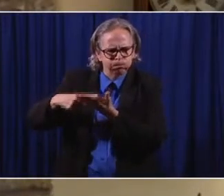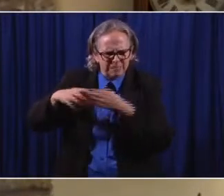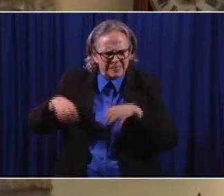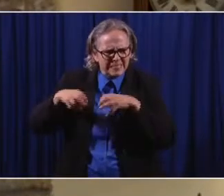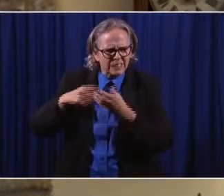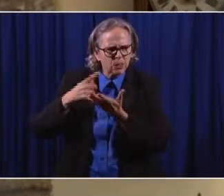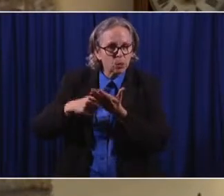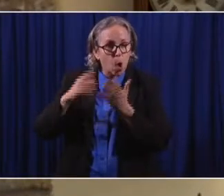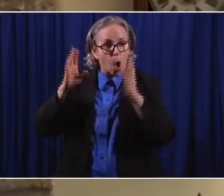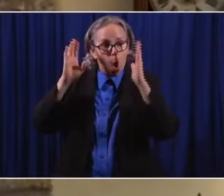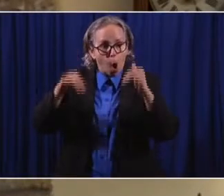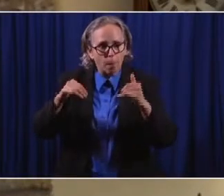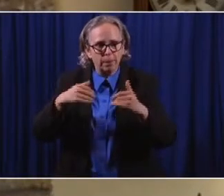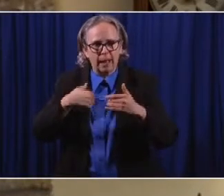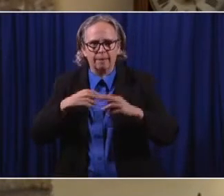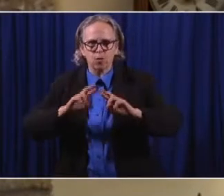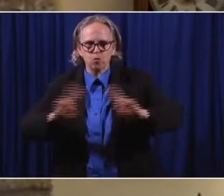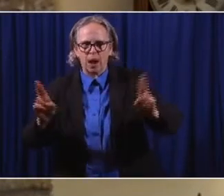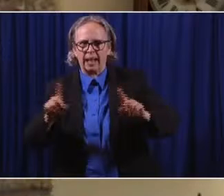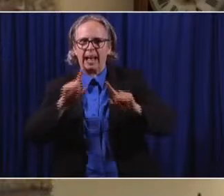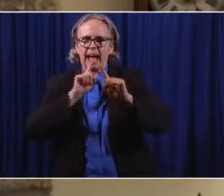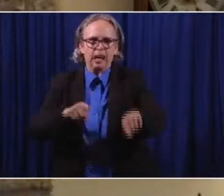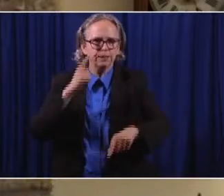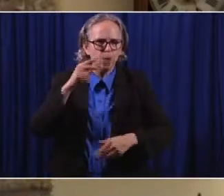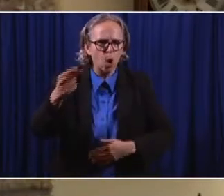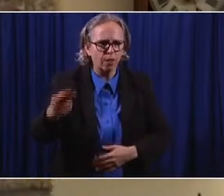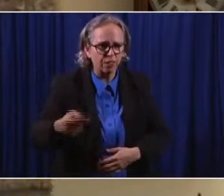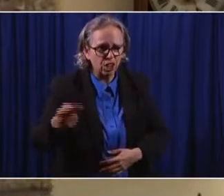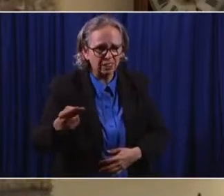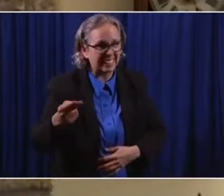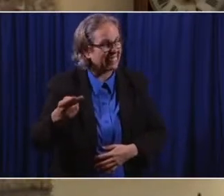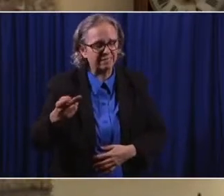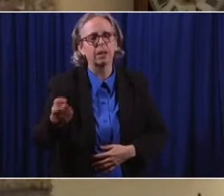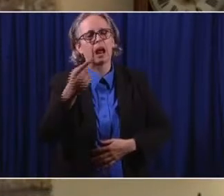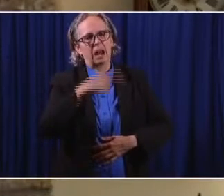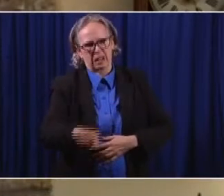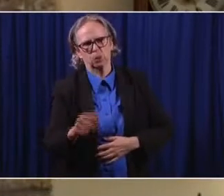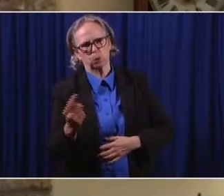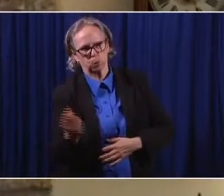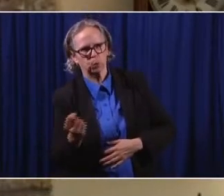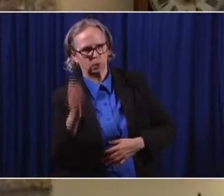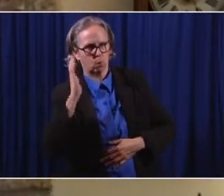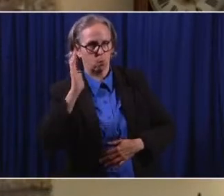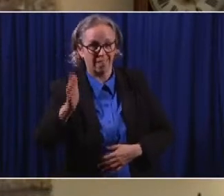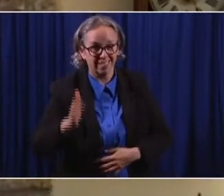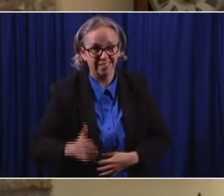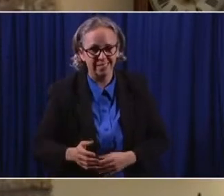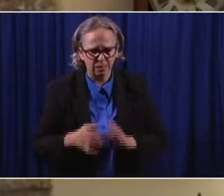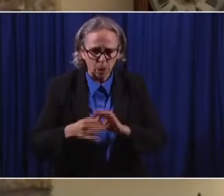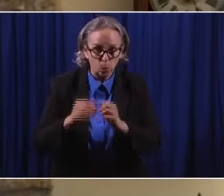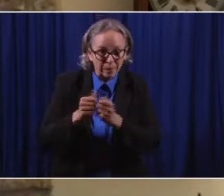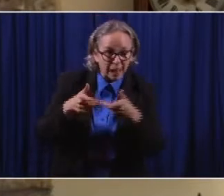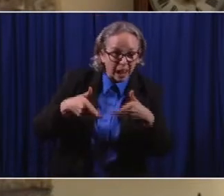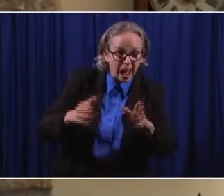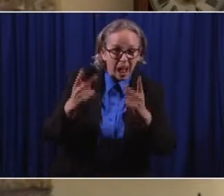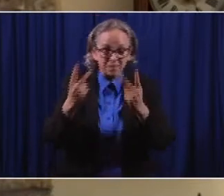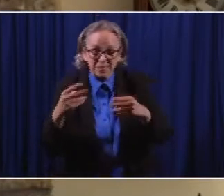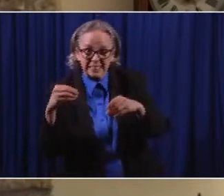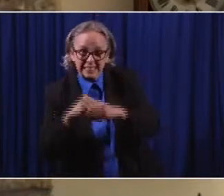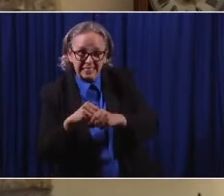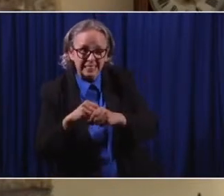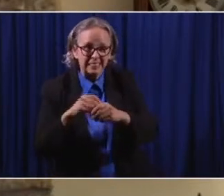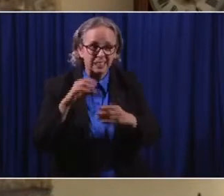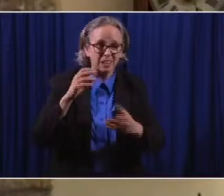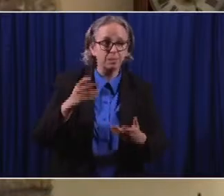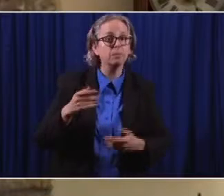Thursday, maybe by Tuesday. And, you know, while we have opened the nursing homes up,